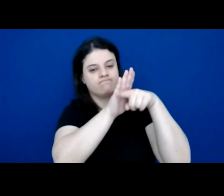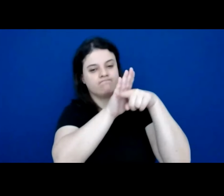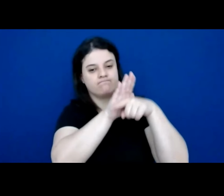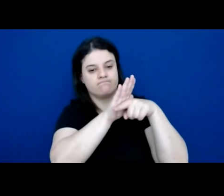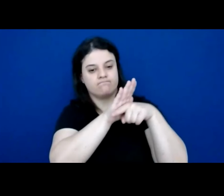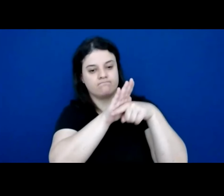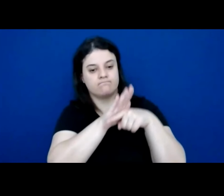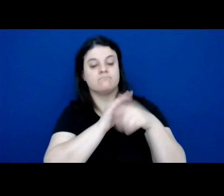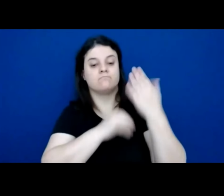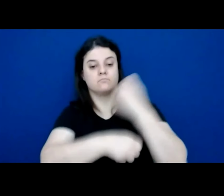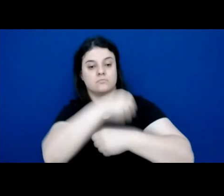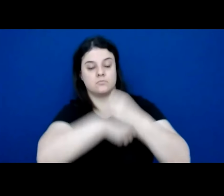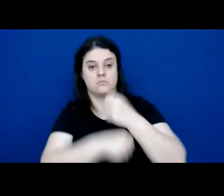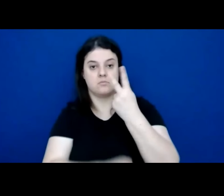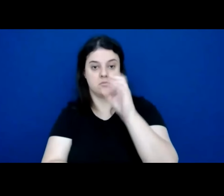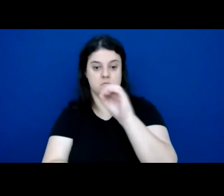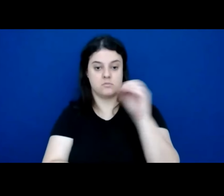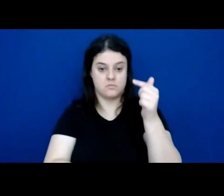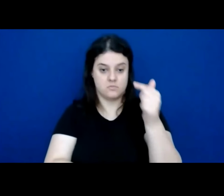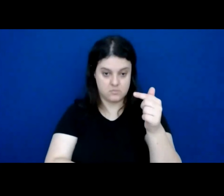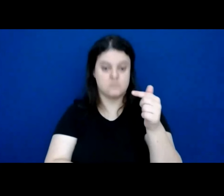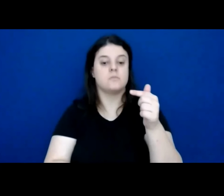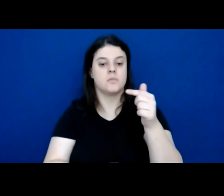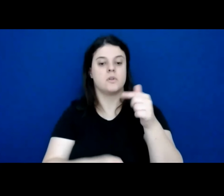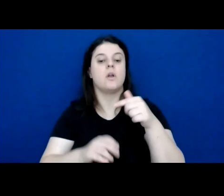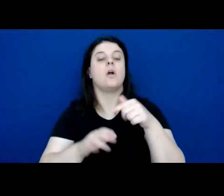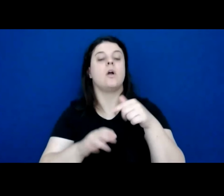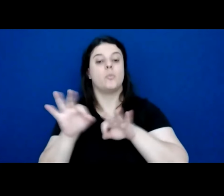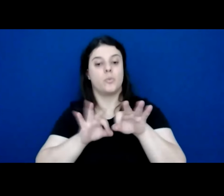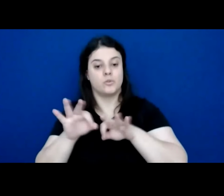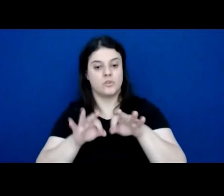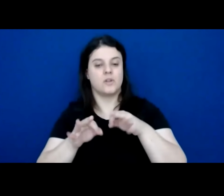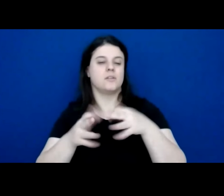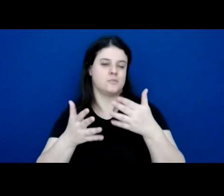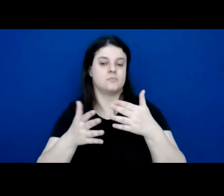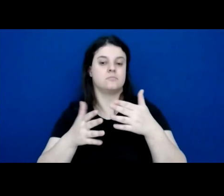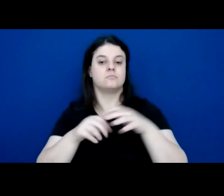2007 on this Protactile sign, and that got